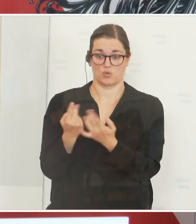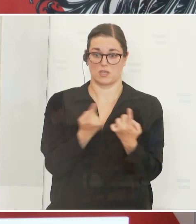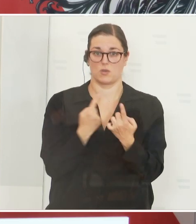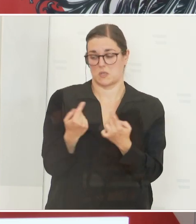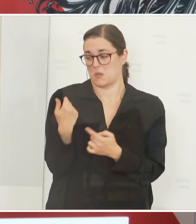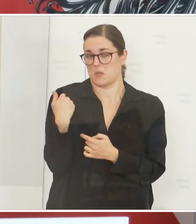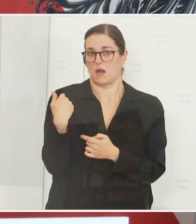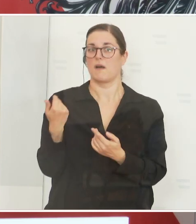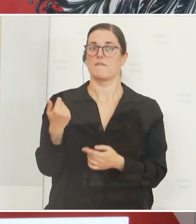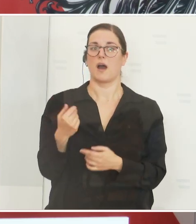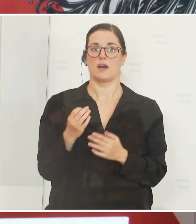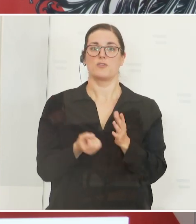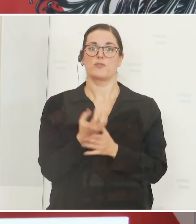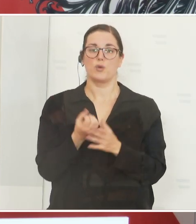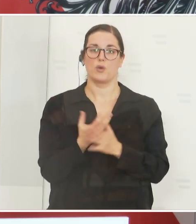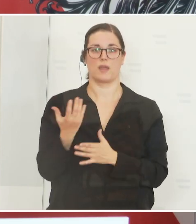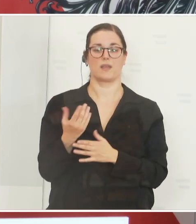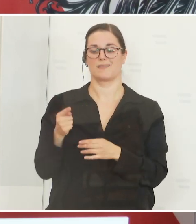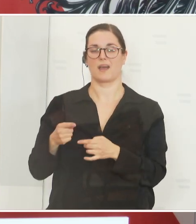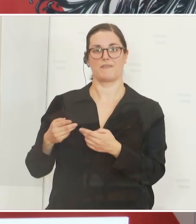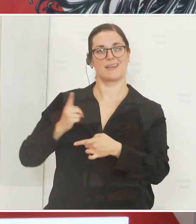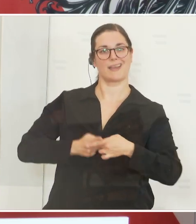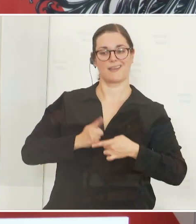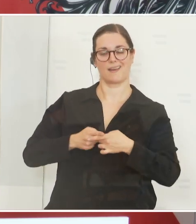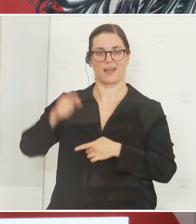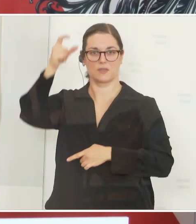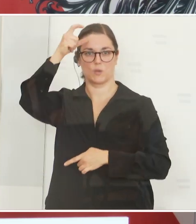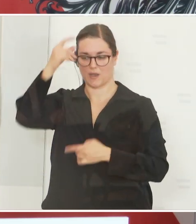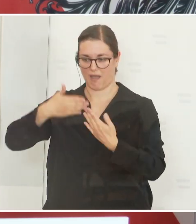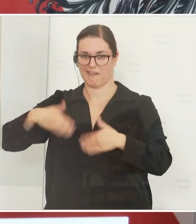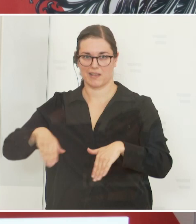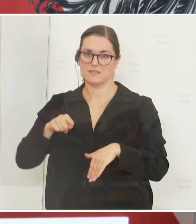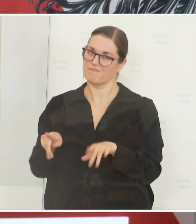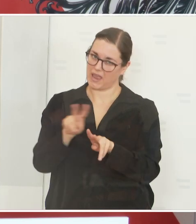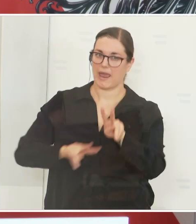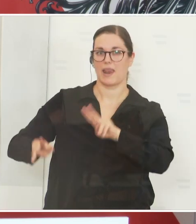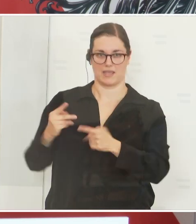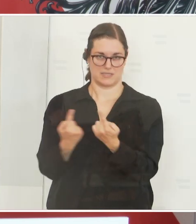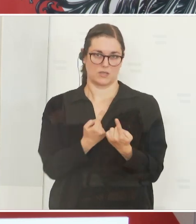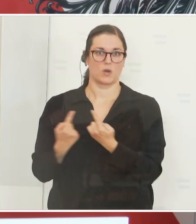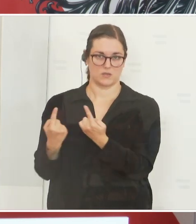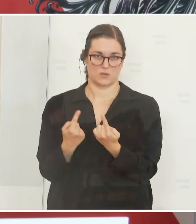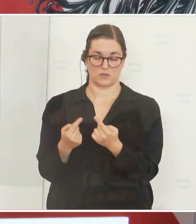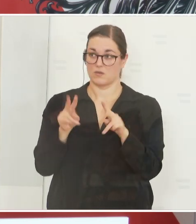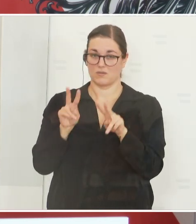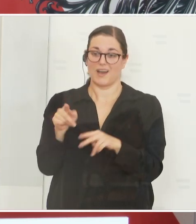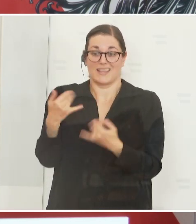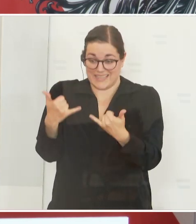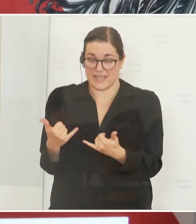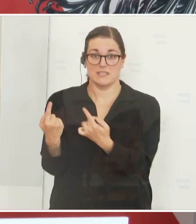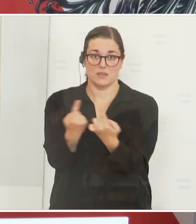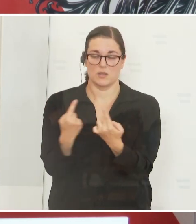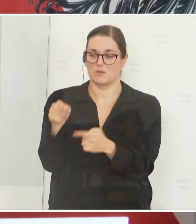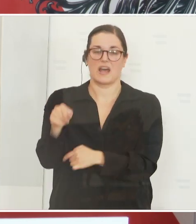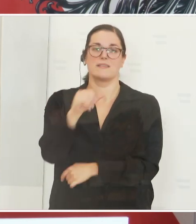the Turkish-Greek border. And I believe we have to be very clear that this is a situation which is not unique. And the way